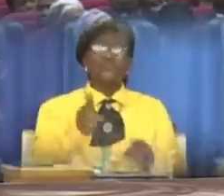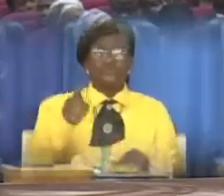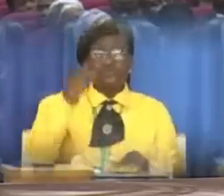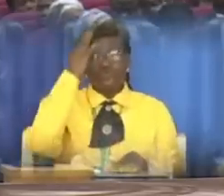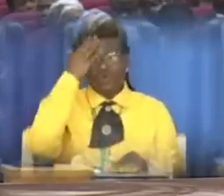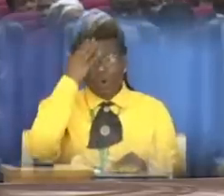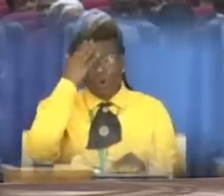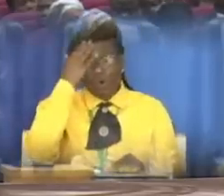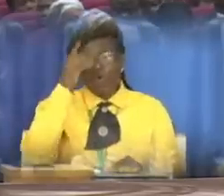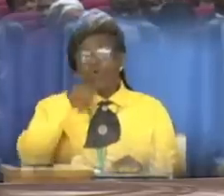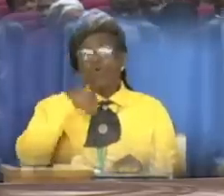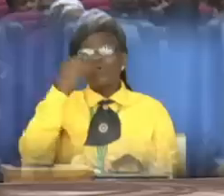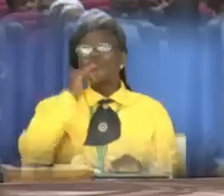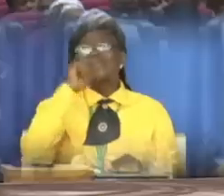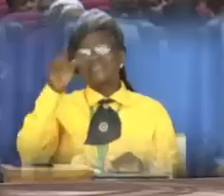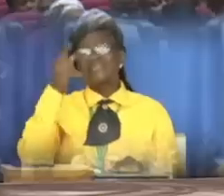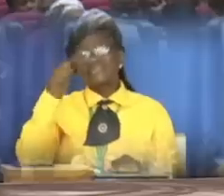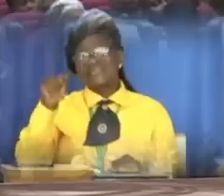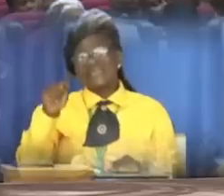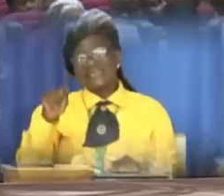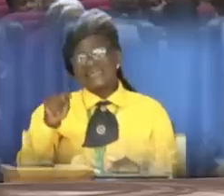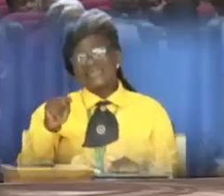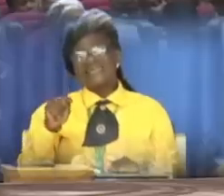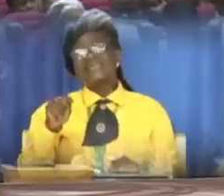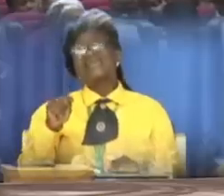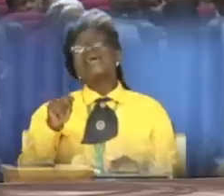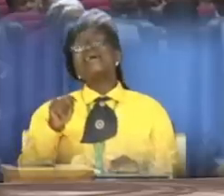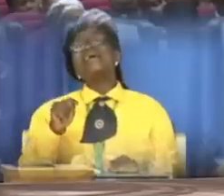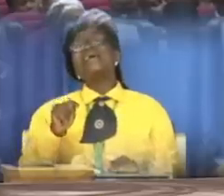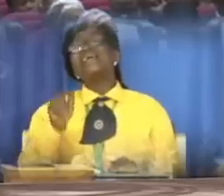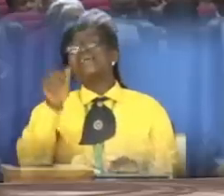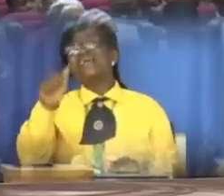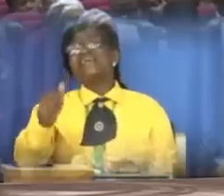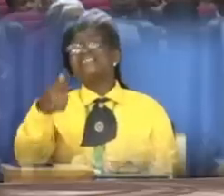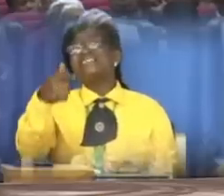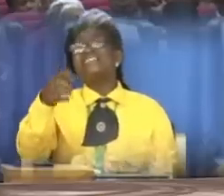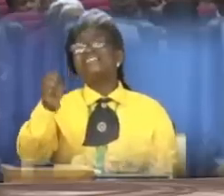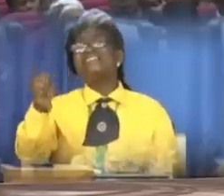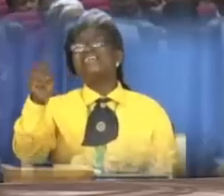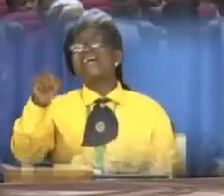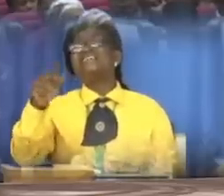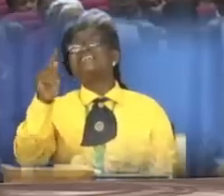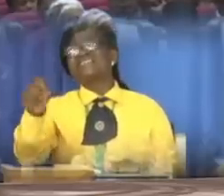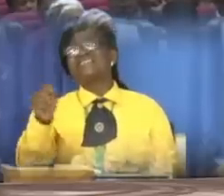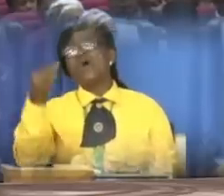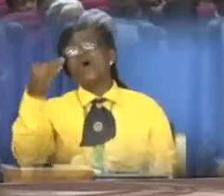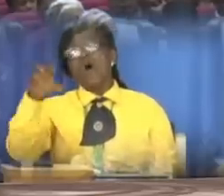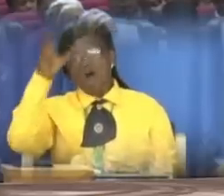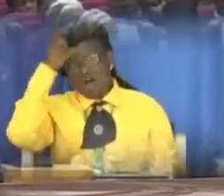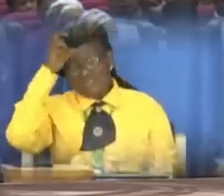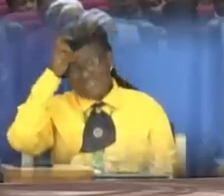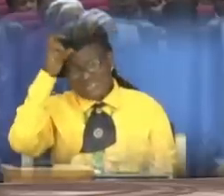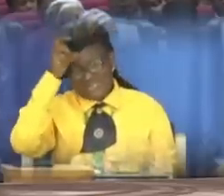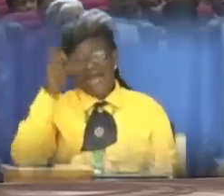going in and out with you? How many wolves